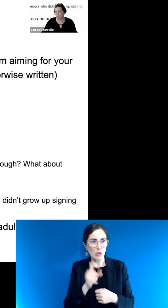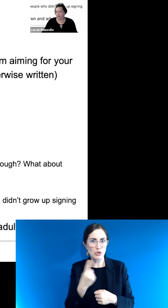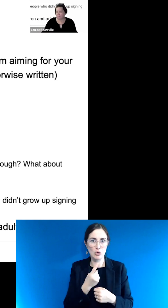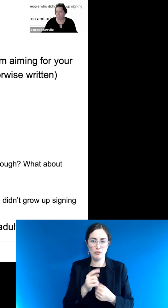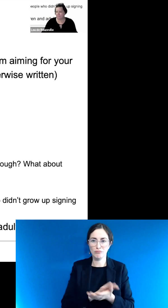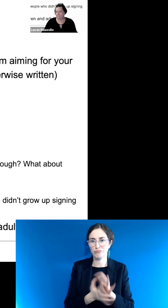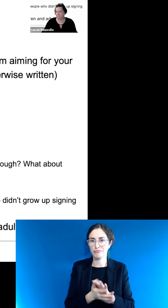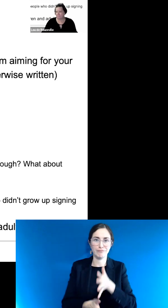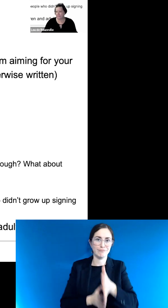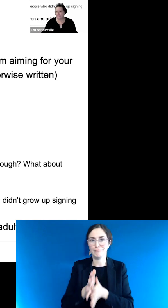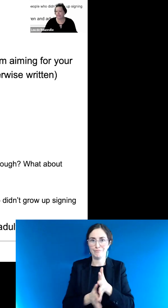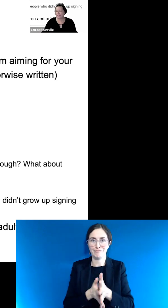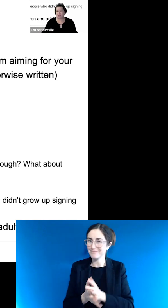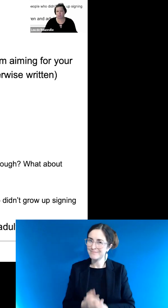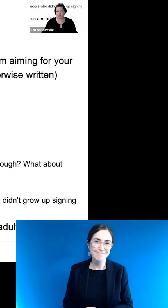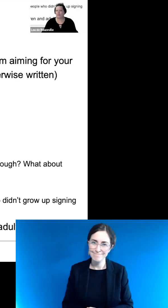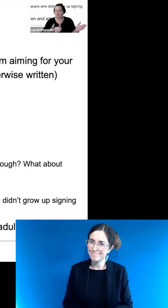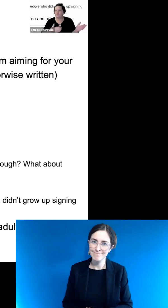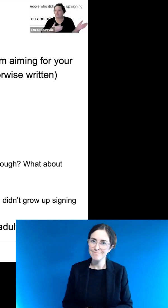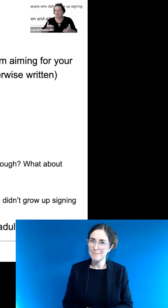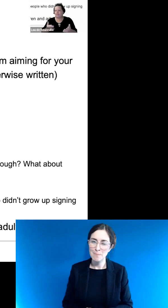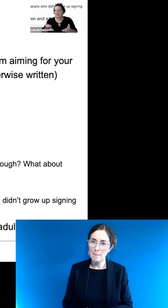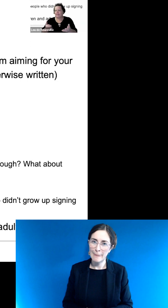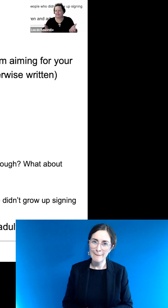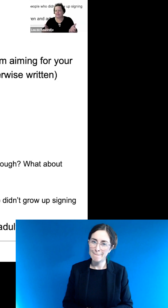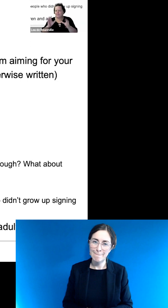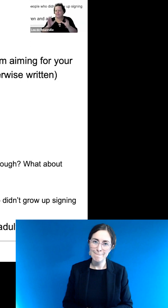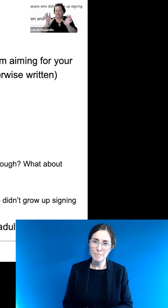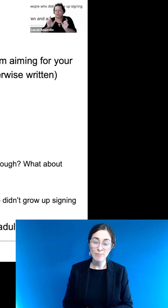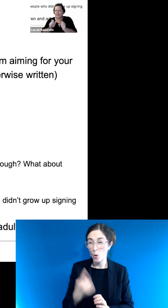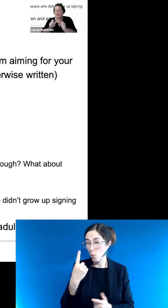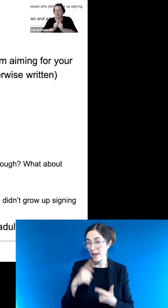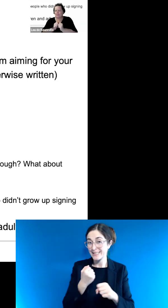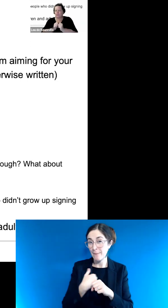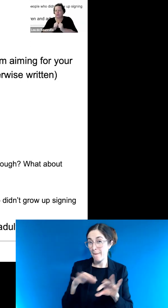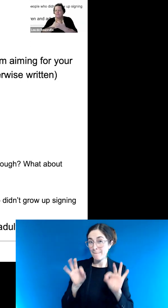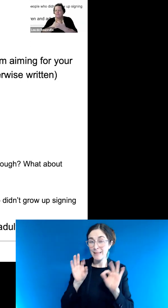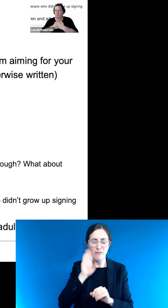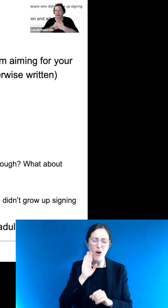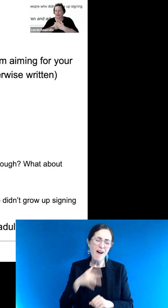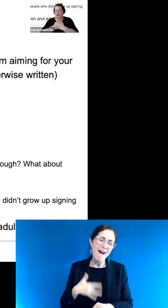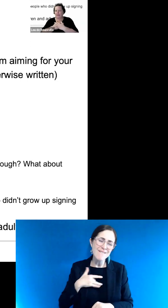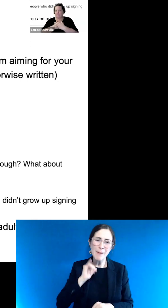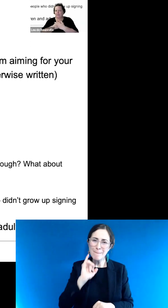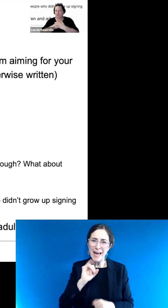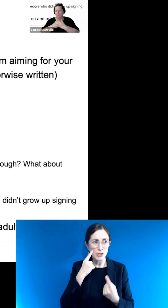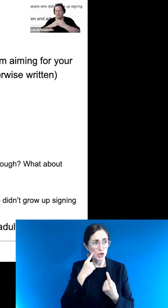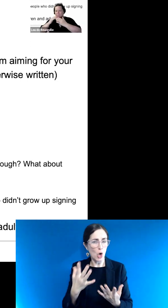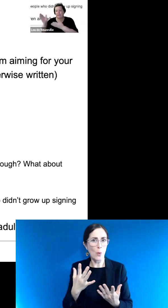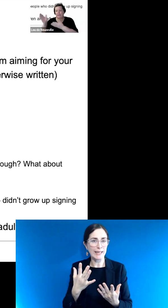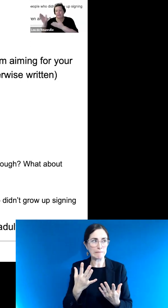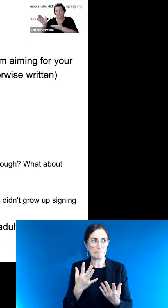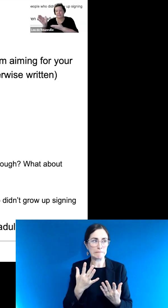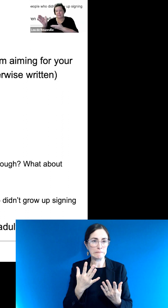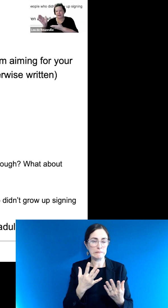put a story up of them telling, especially when there's existing, like this particular example I'd chosen. I felt bad showing